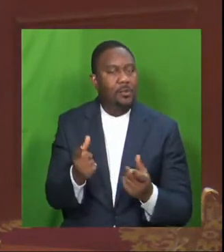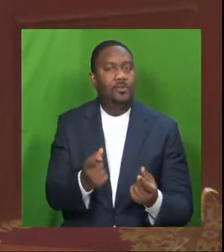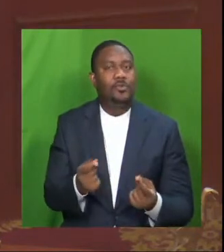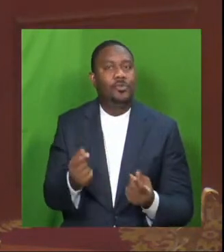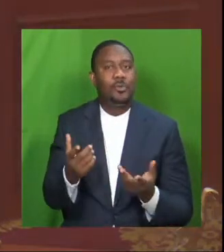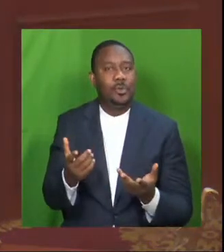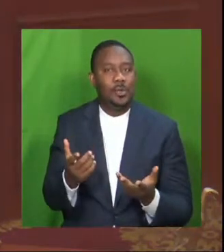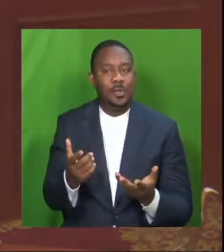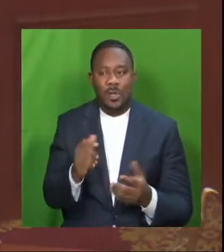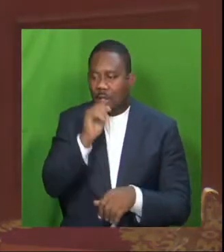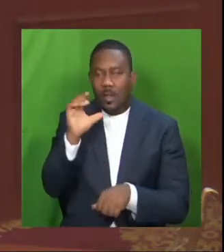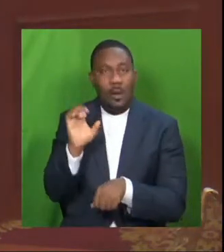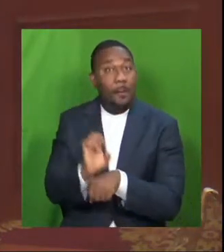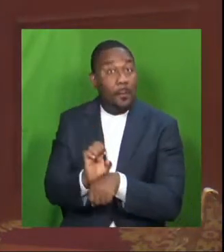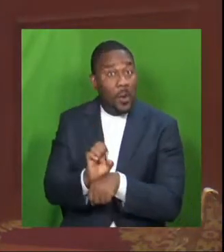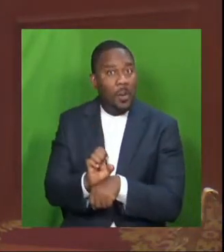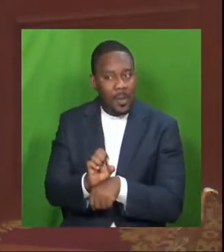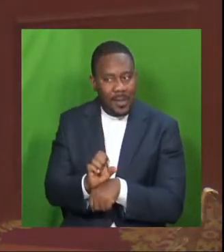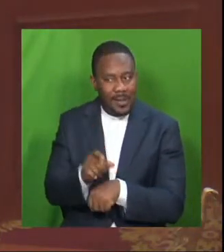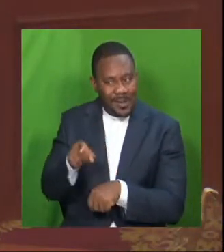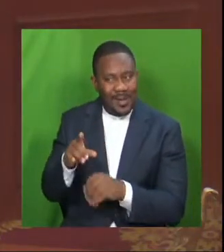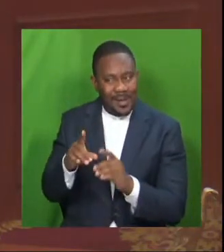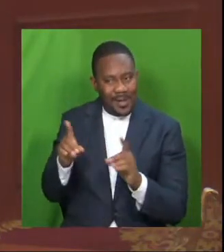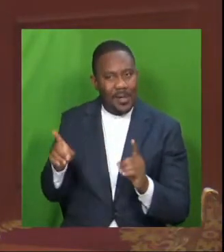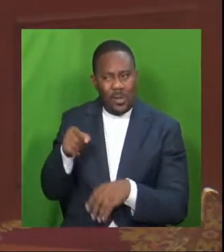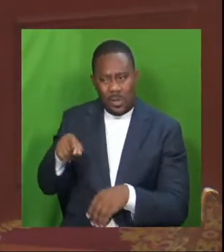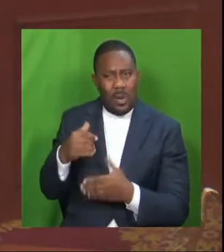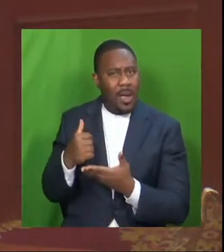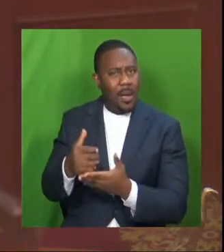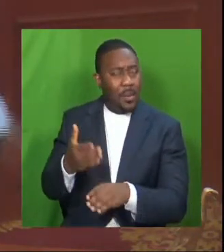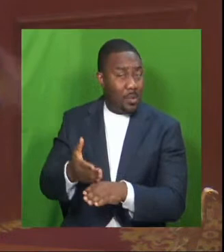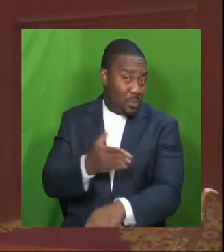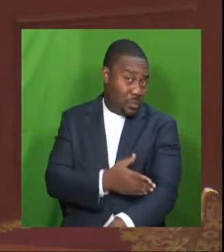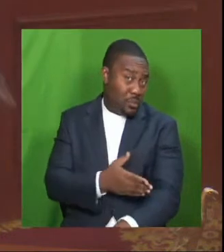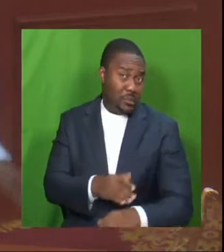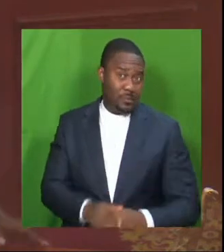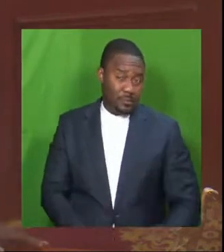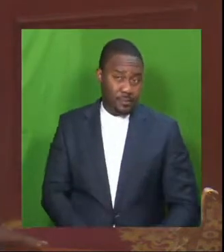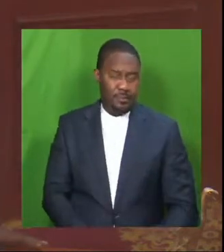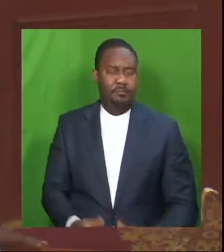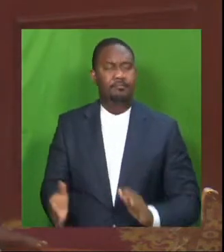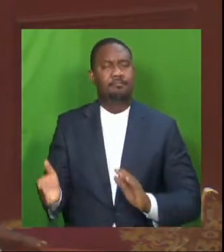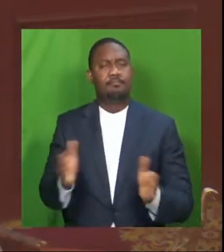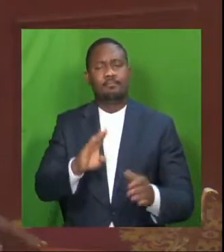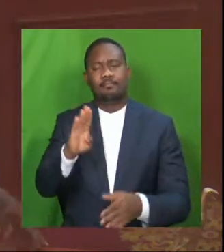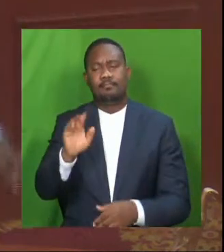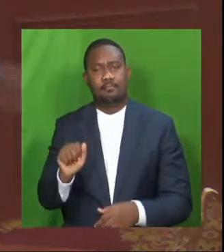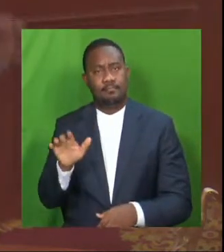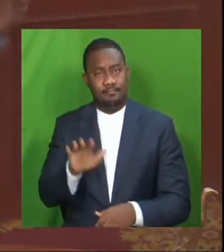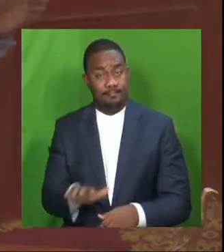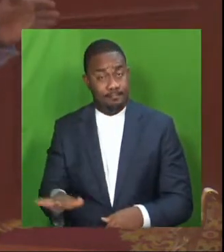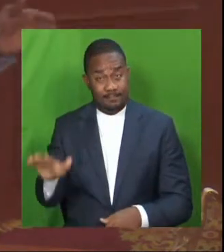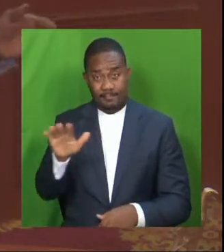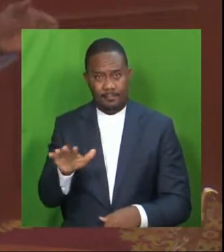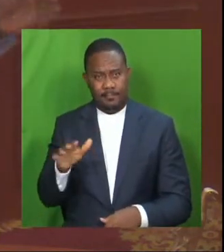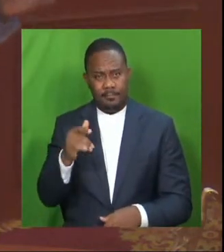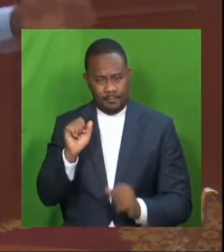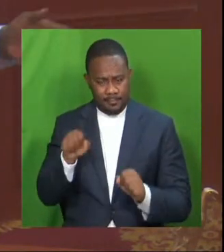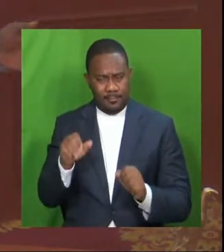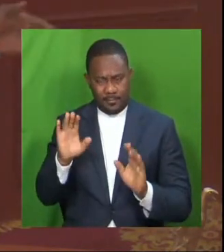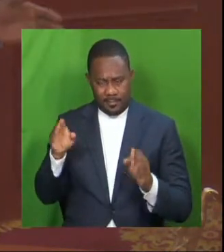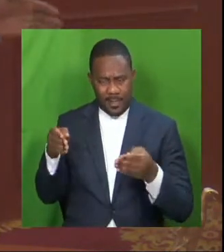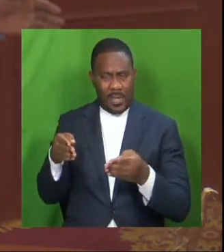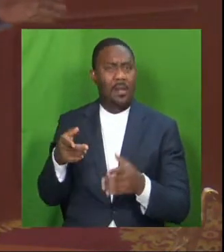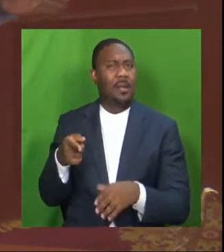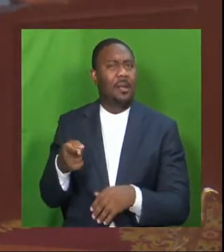of unemployment in the districts. I have always advised, for instance, that in the Brown-Harford region, we can concentrate and